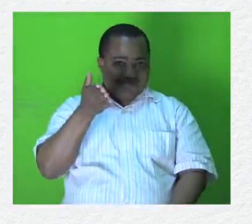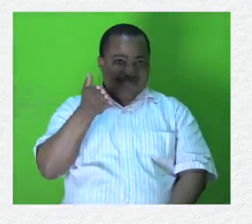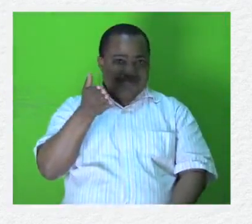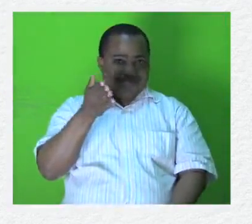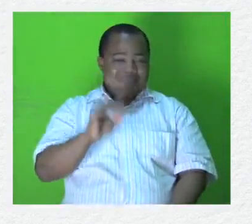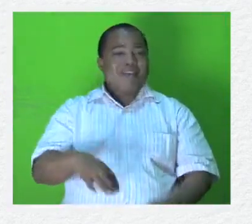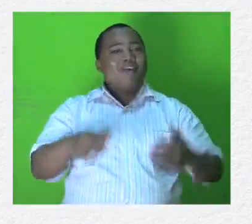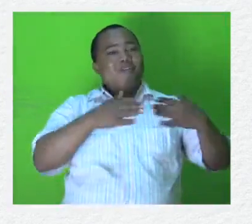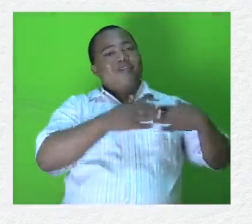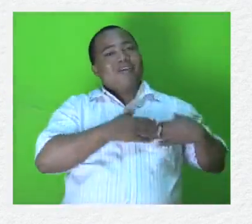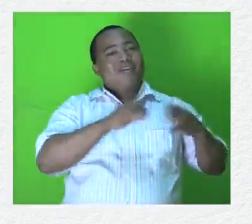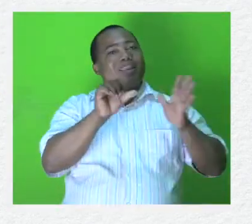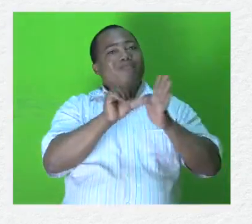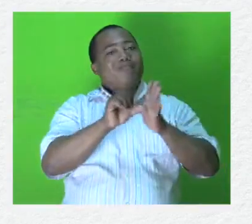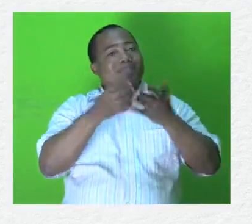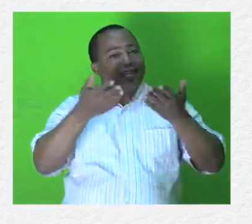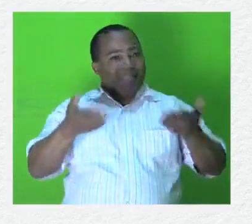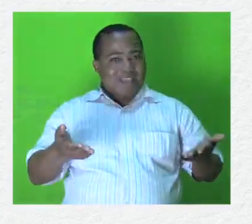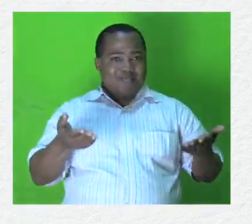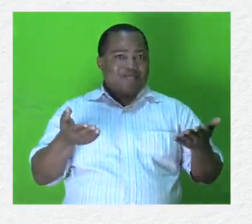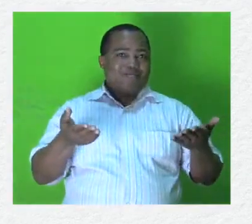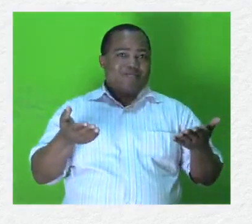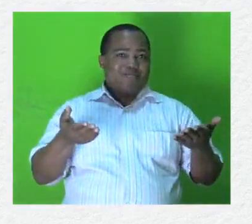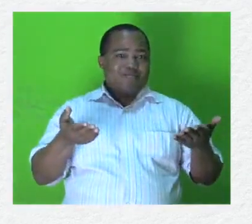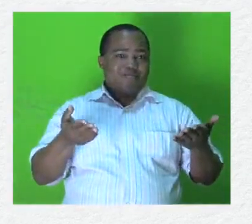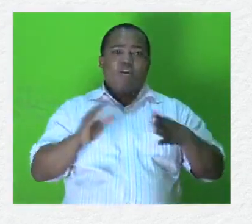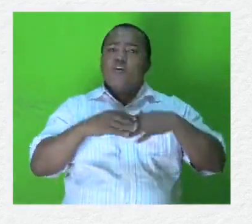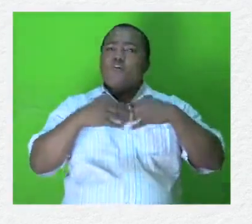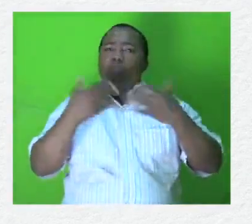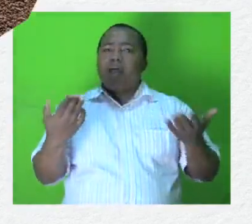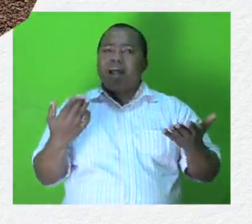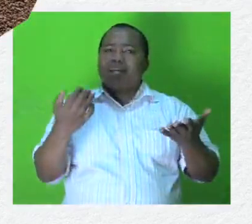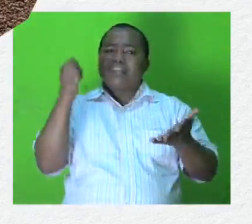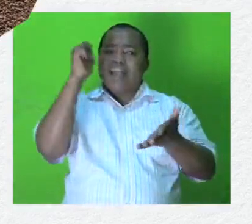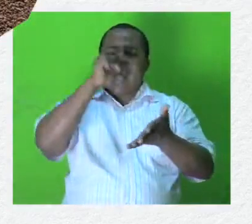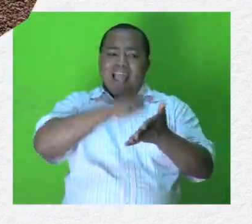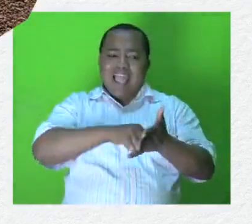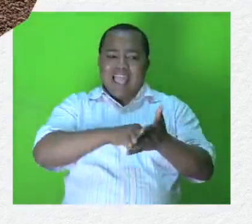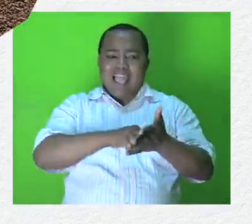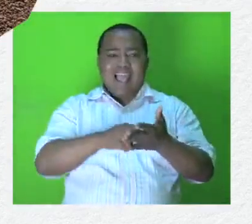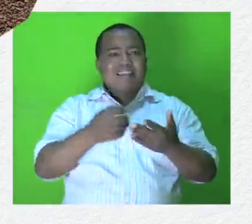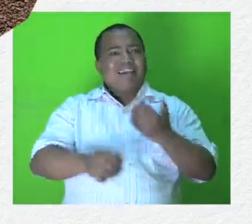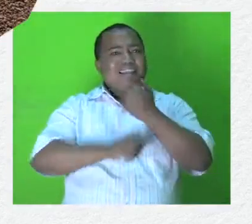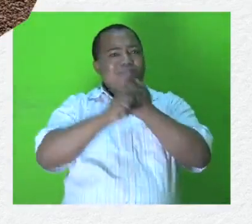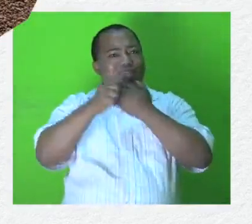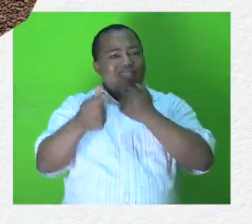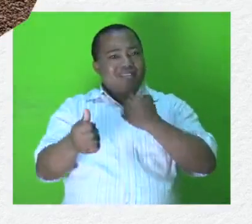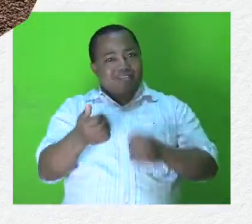Well, my dear students, now, what iron represents?